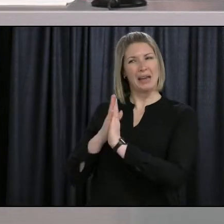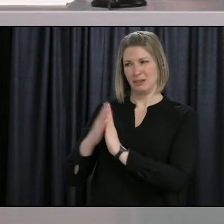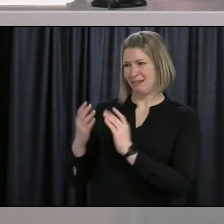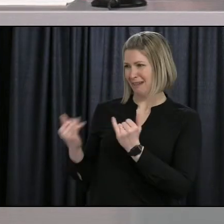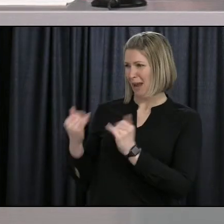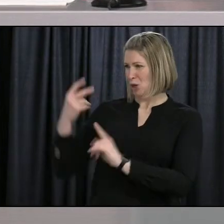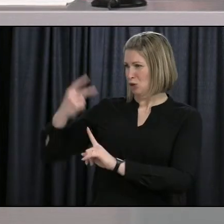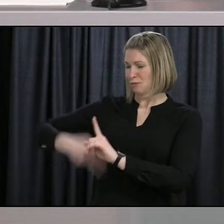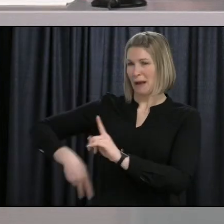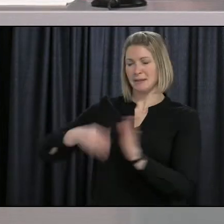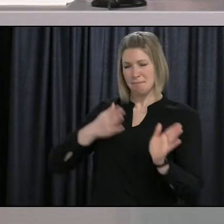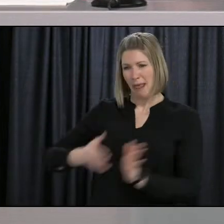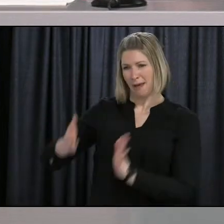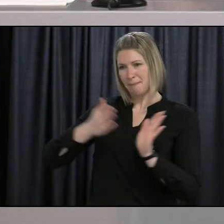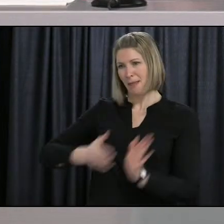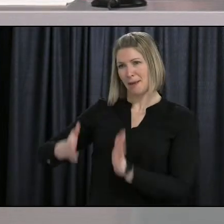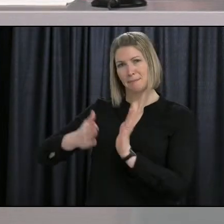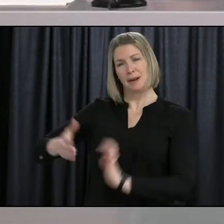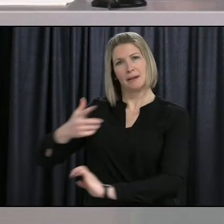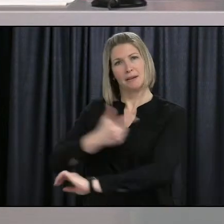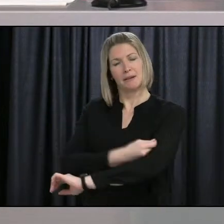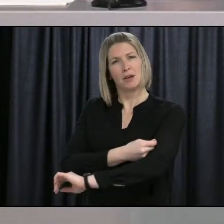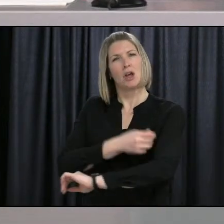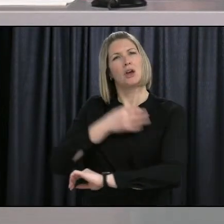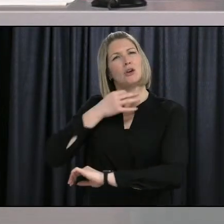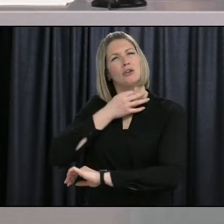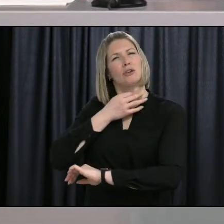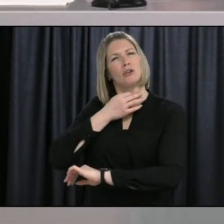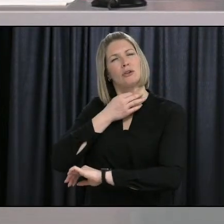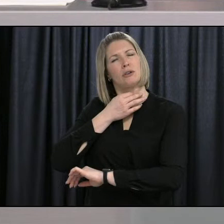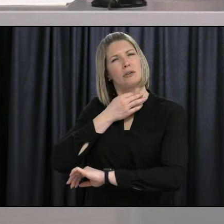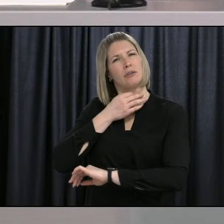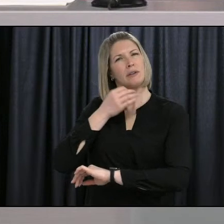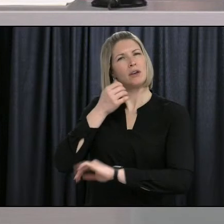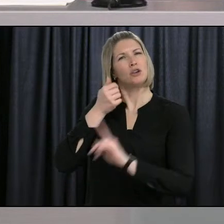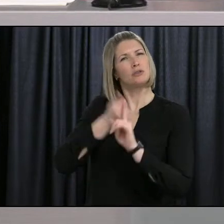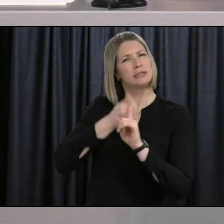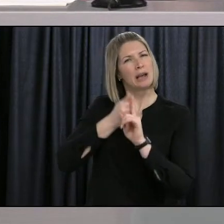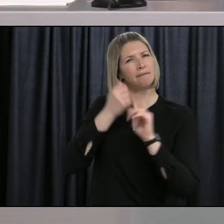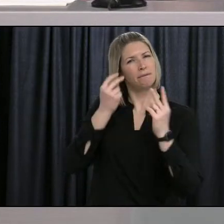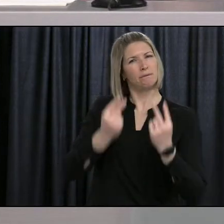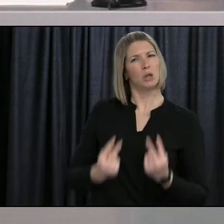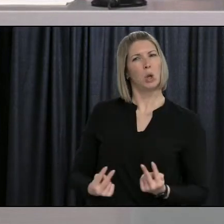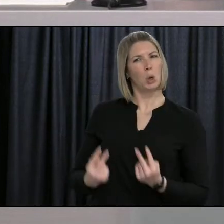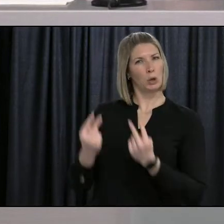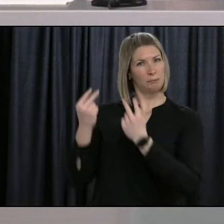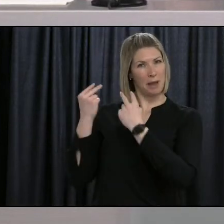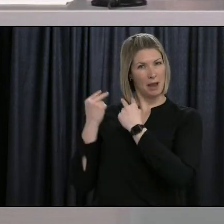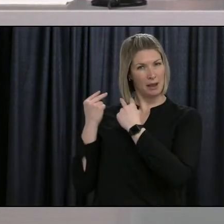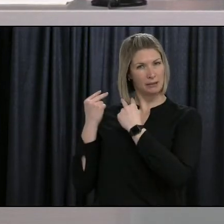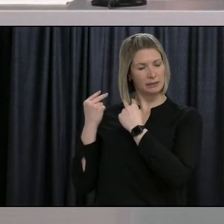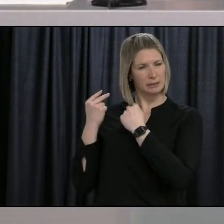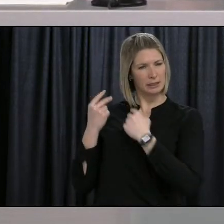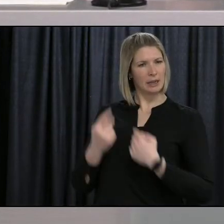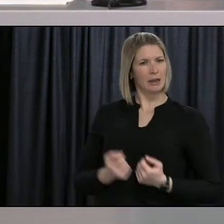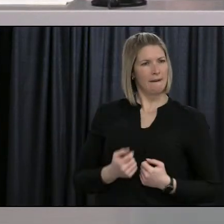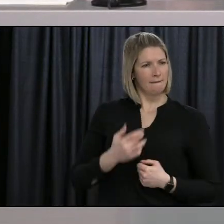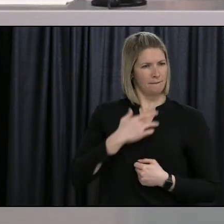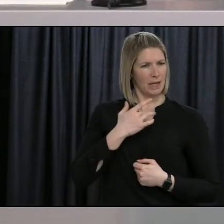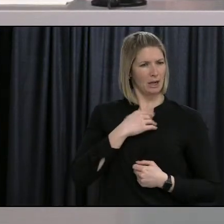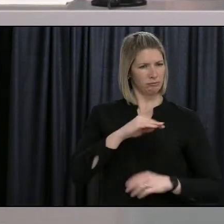that. I'm wondering if we've had a closer look at some of the first responders for that. Again, knowing that we're not near phase 2 yet, but a lot of these people